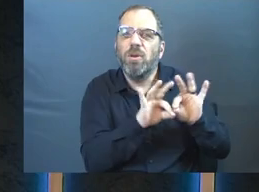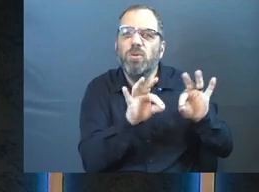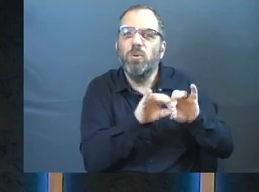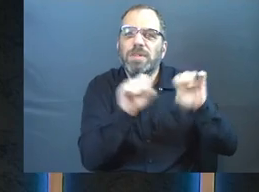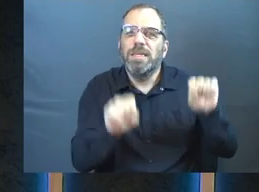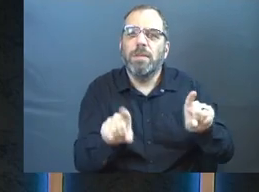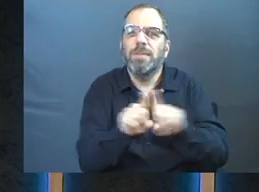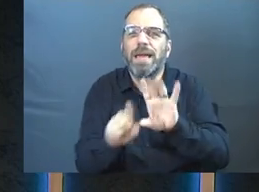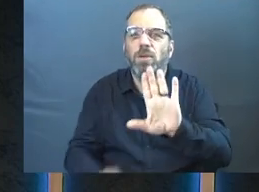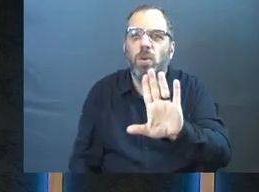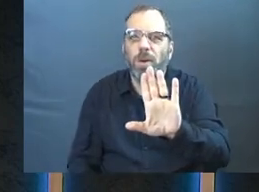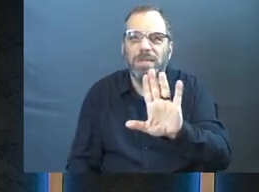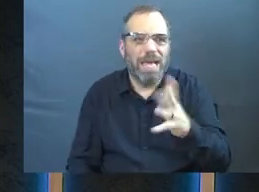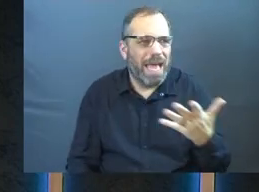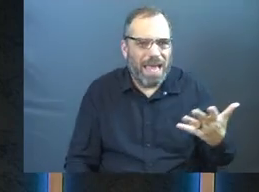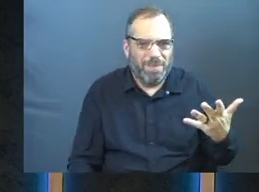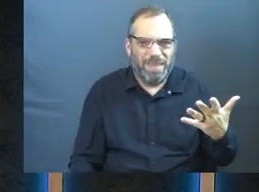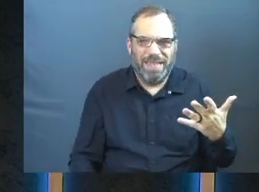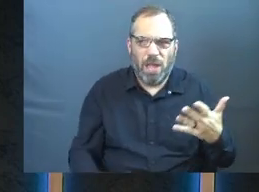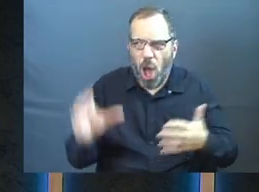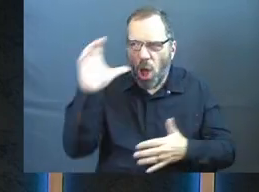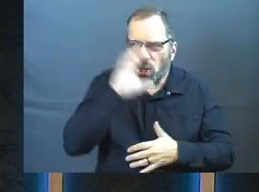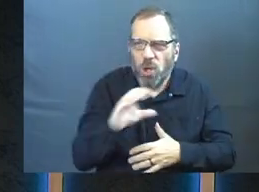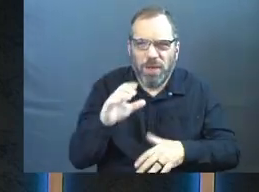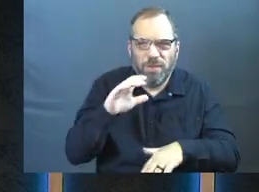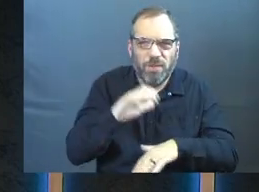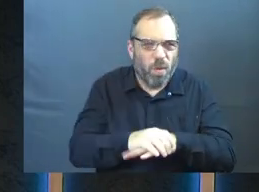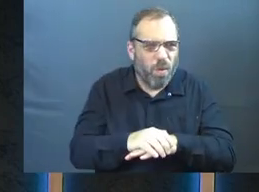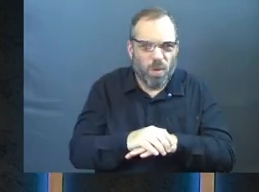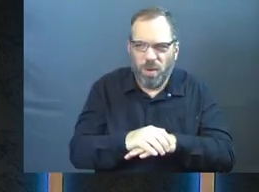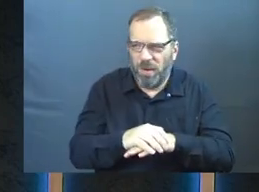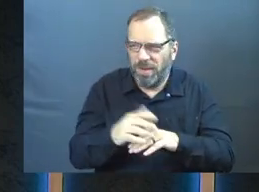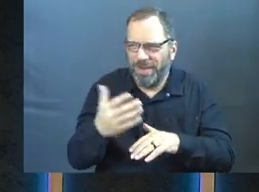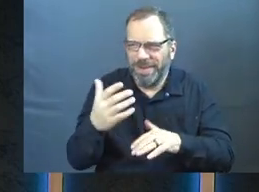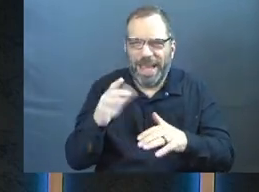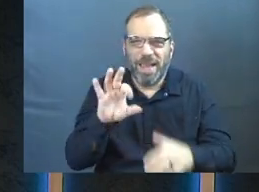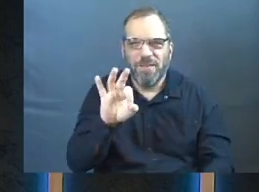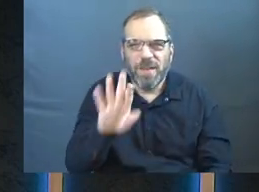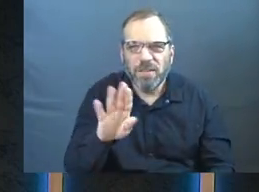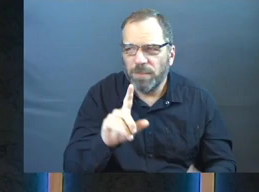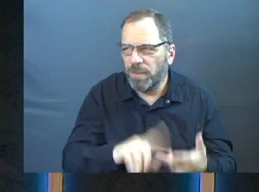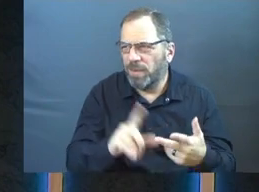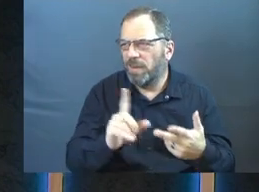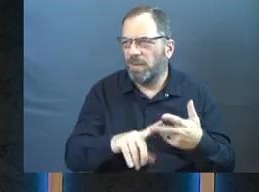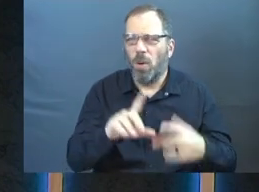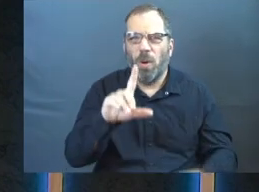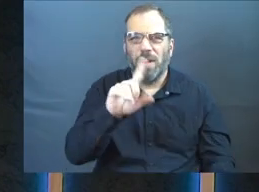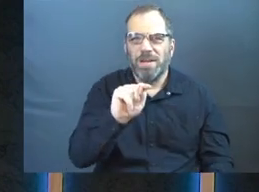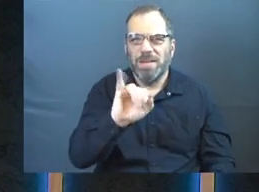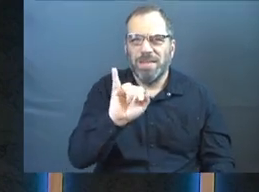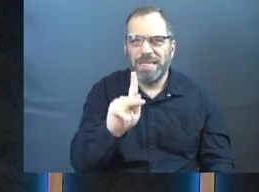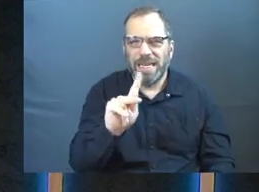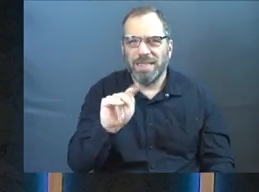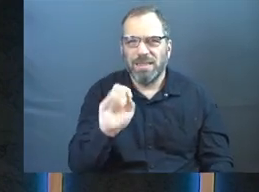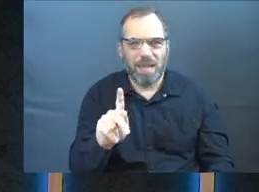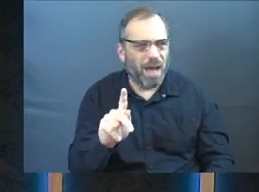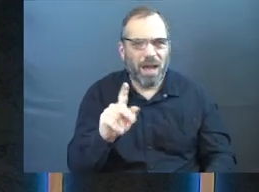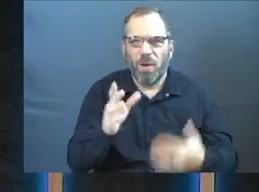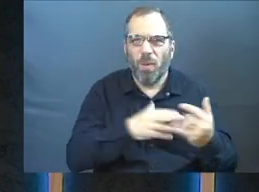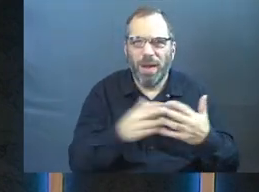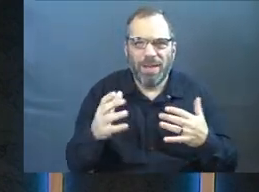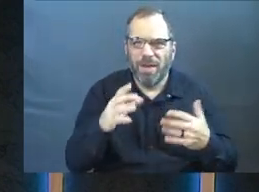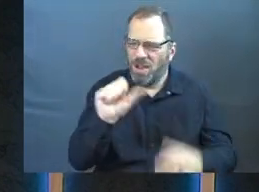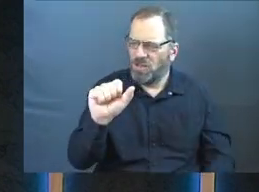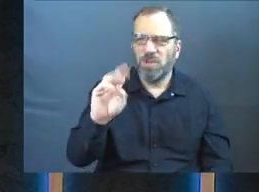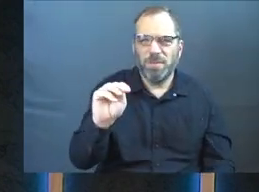you. I mean, don't we go on social media and look for people with similar interests to us? Isn't that how some of our best relationships form? It's the same